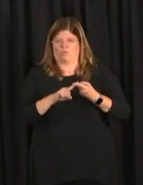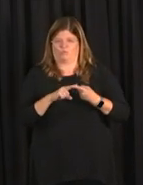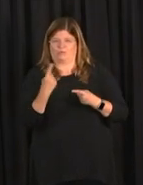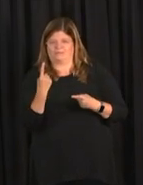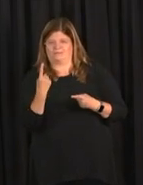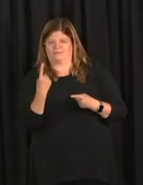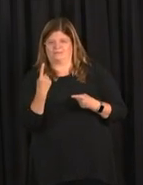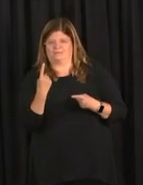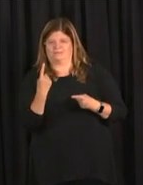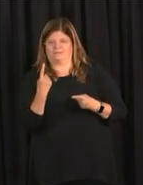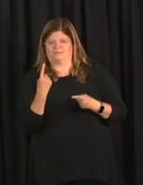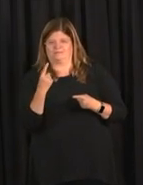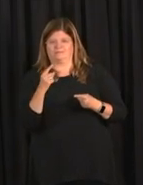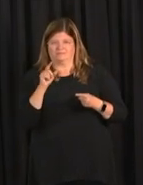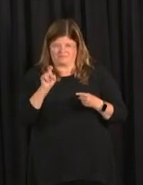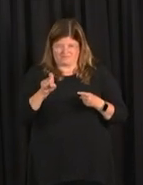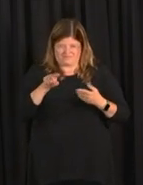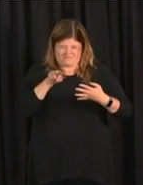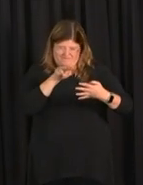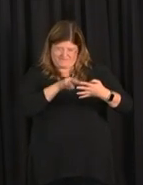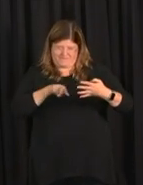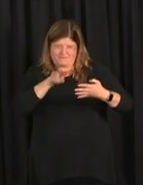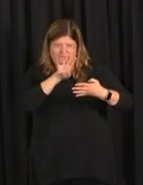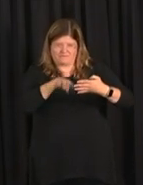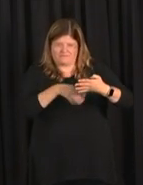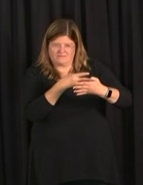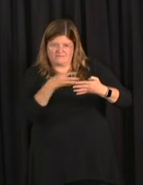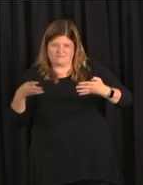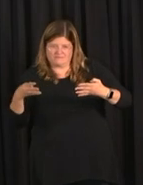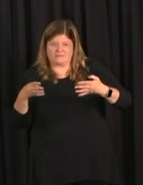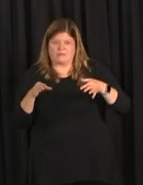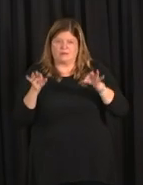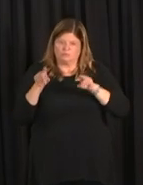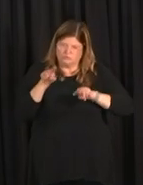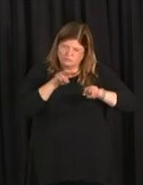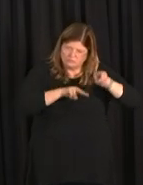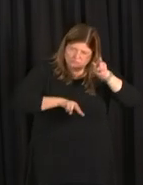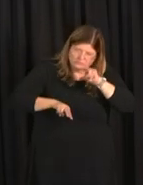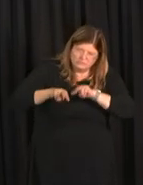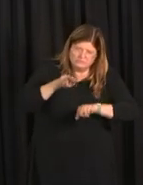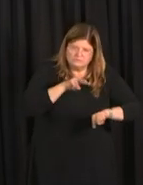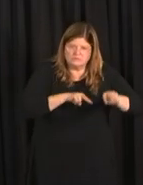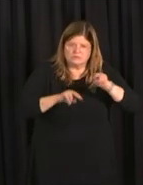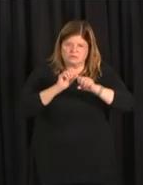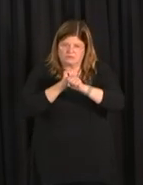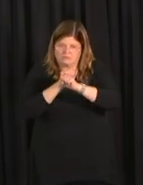you should be oriented to this grid. We encourage people to look at